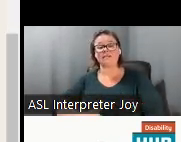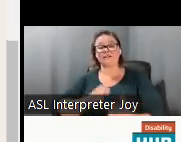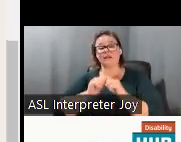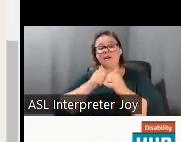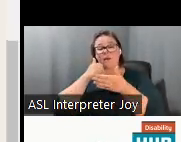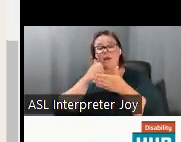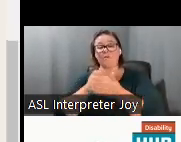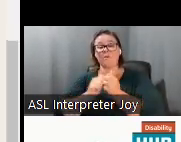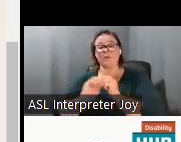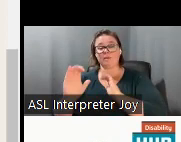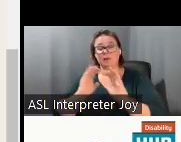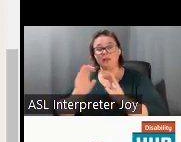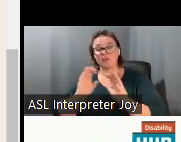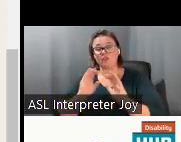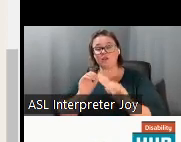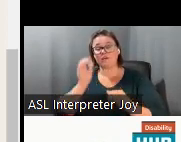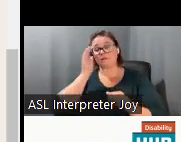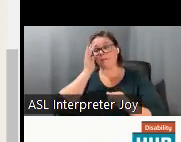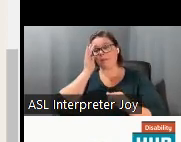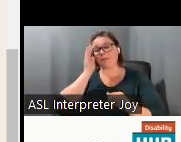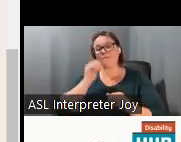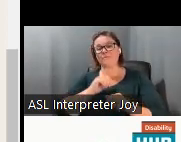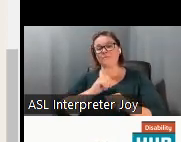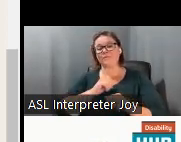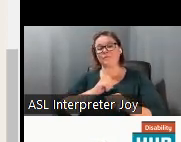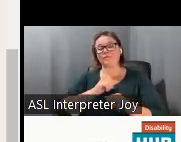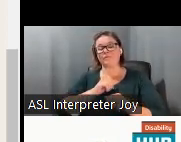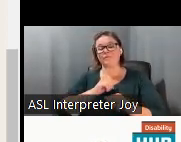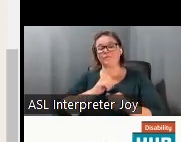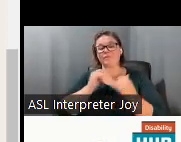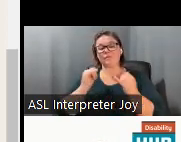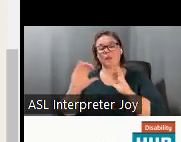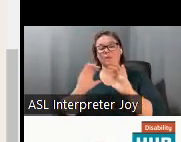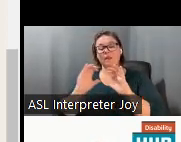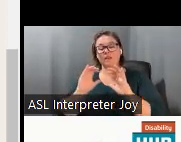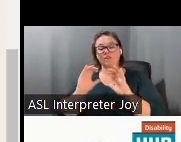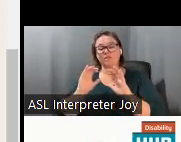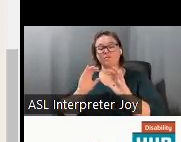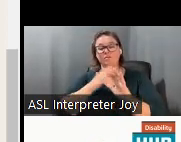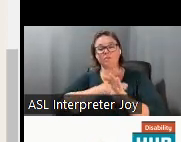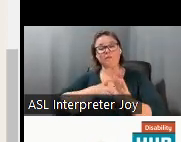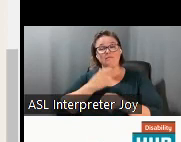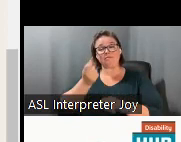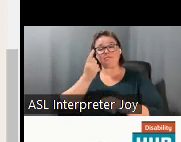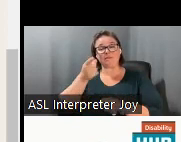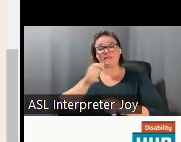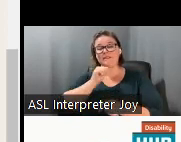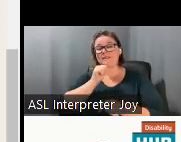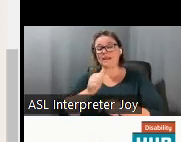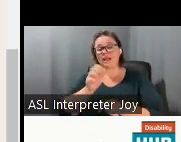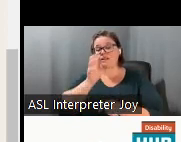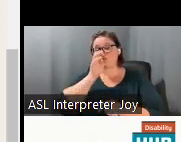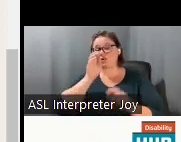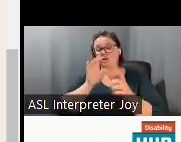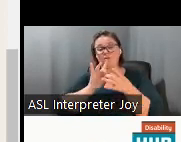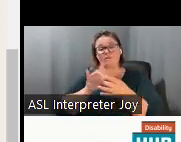with communication. And now communication, please note, this is not strictly a housing